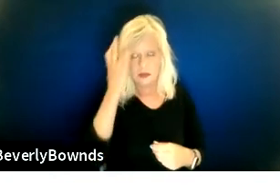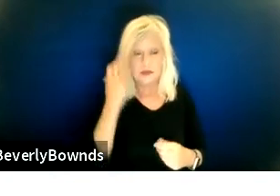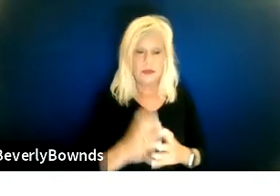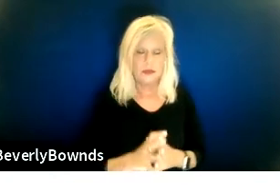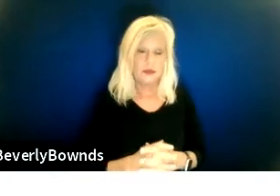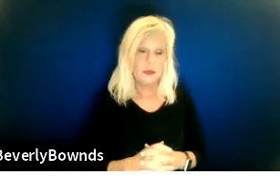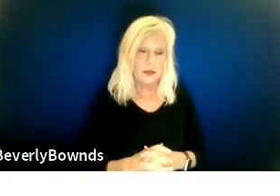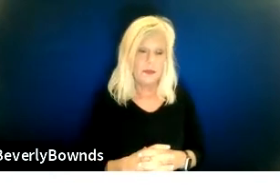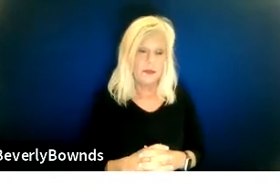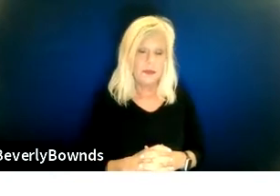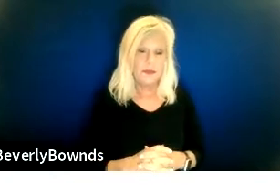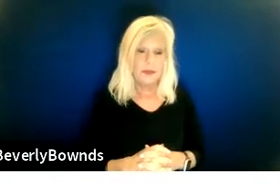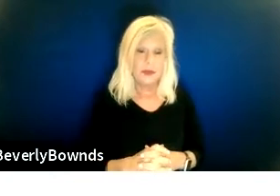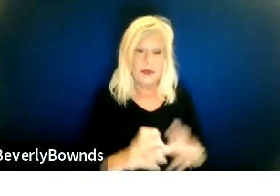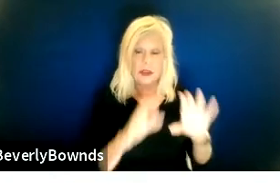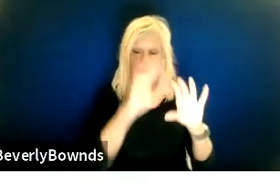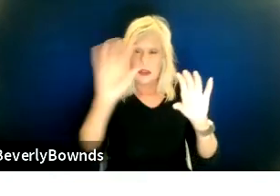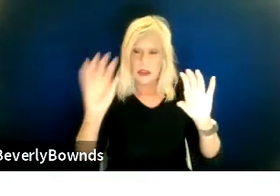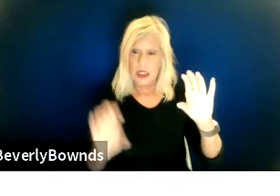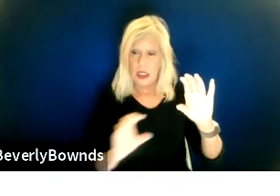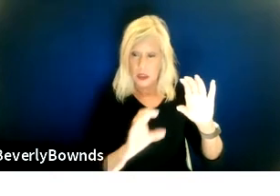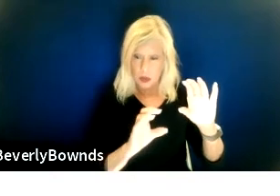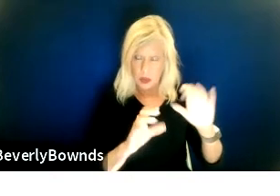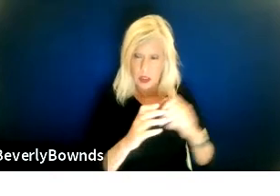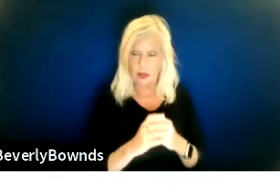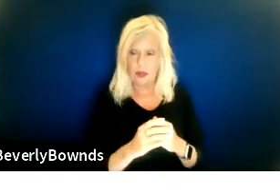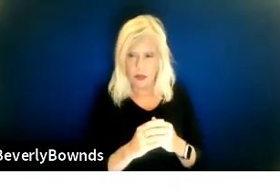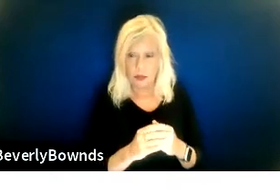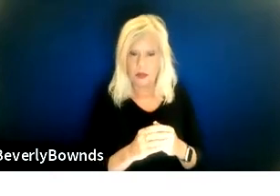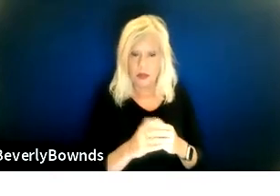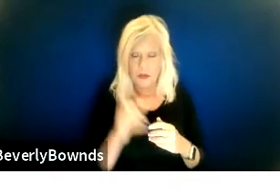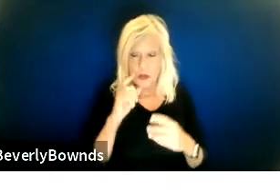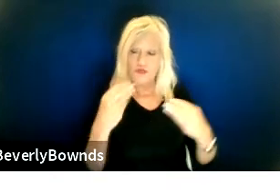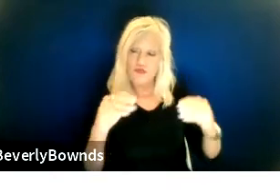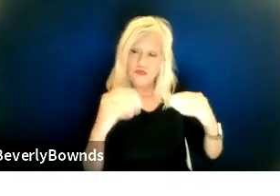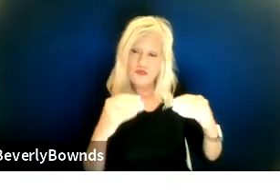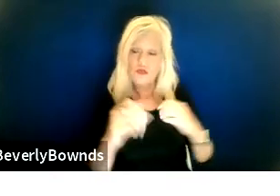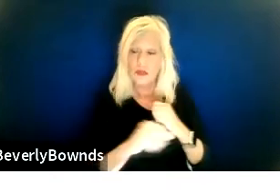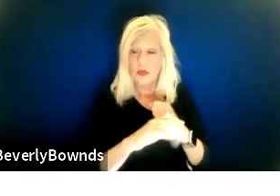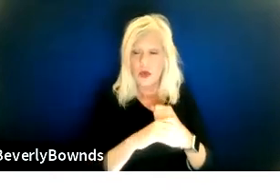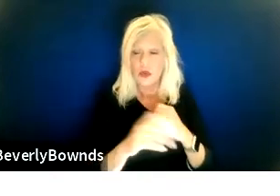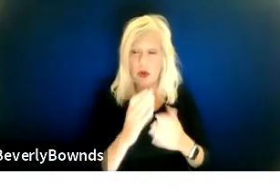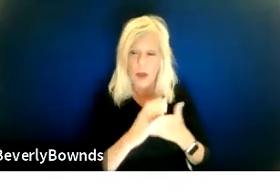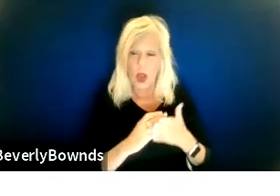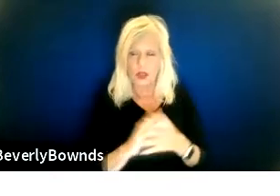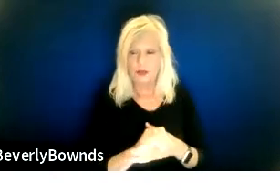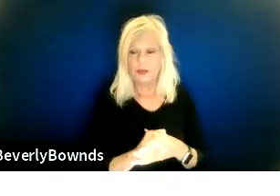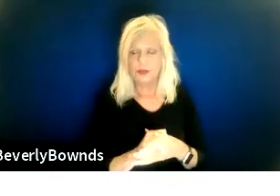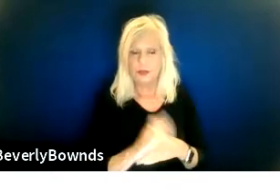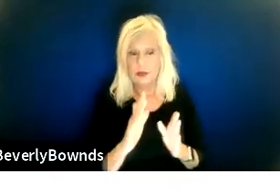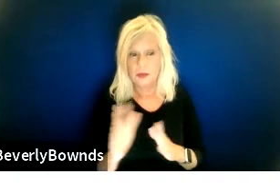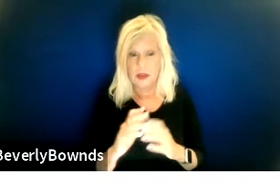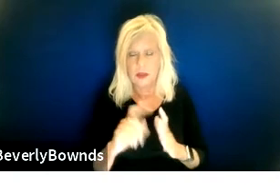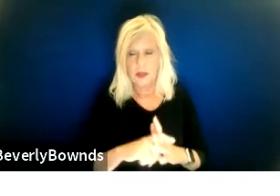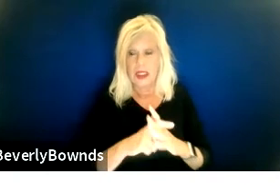So this is a diagram of essentially the commercialization model plan. And it begins with the